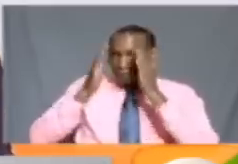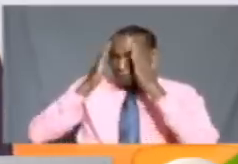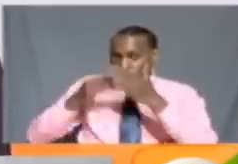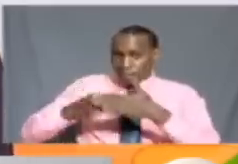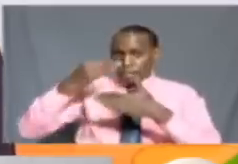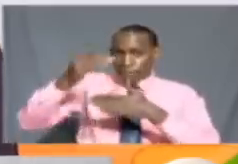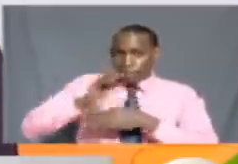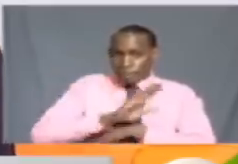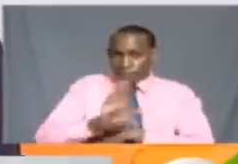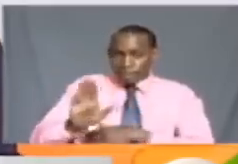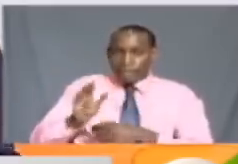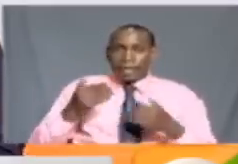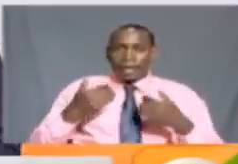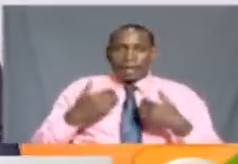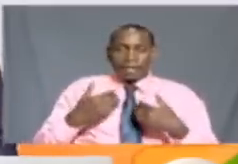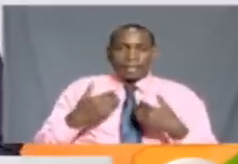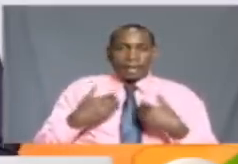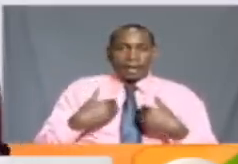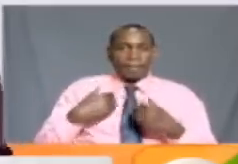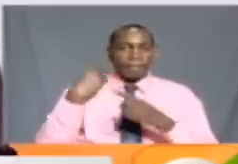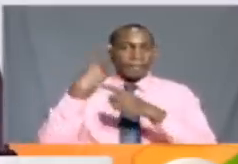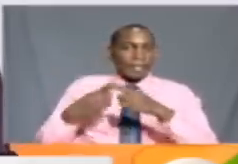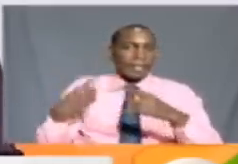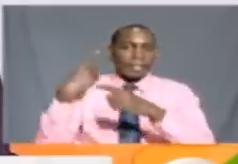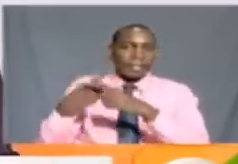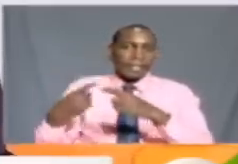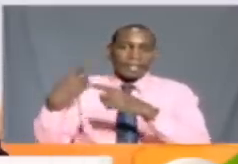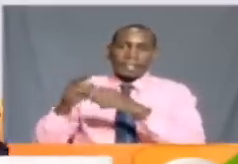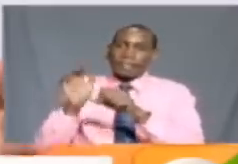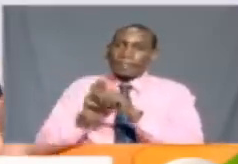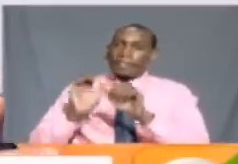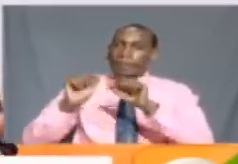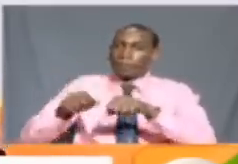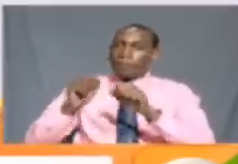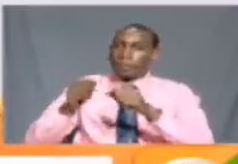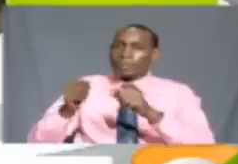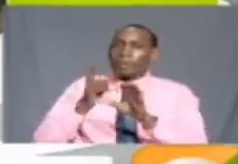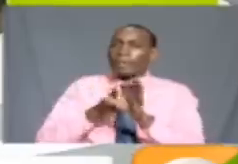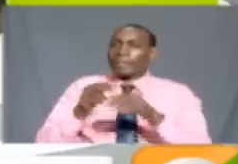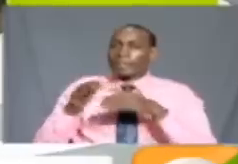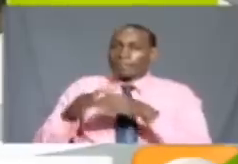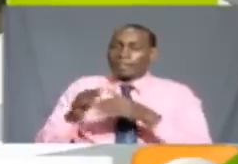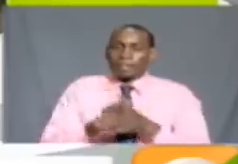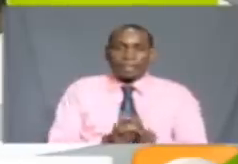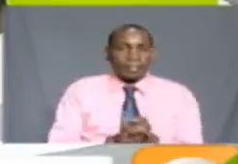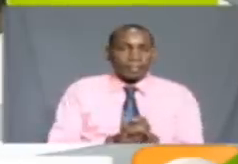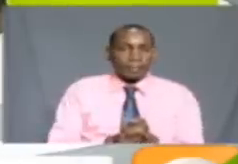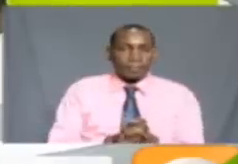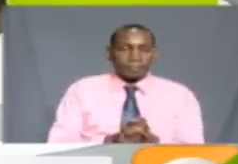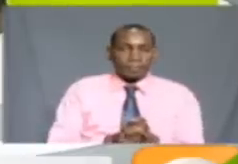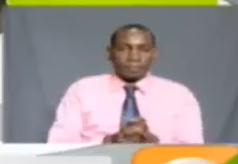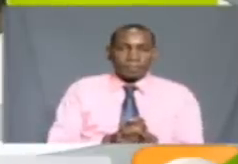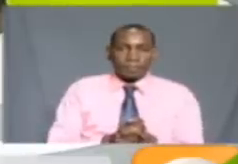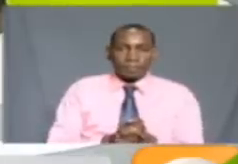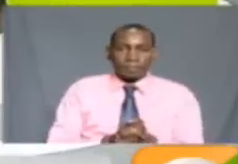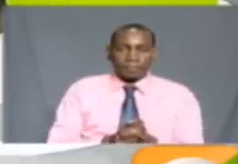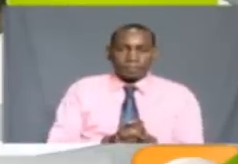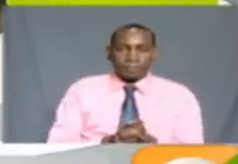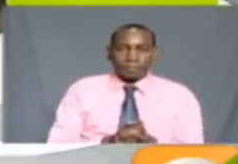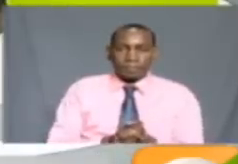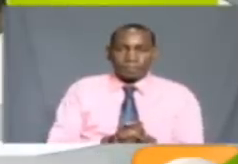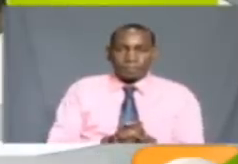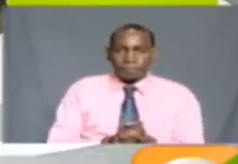know, and then you have, gosh, they have years and years to have this sex. They did not have to have it between now and within the right 18, confines, right?